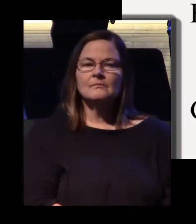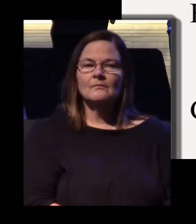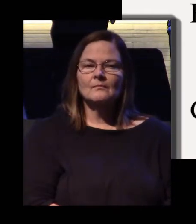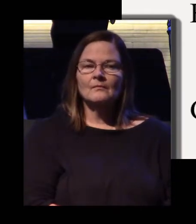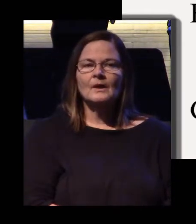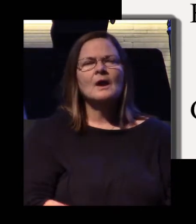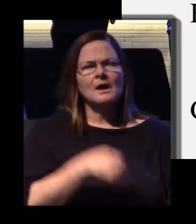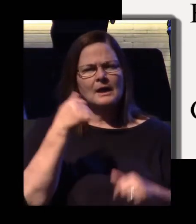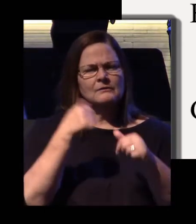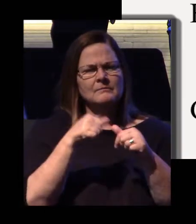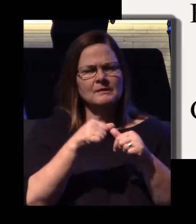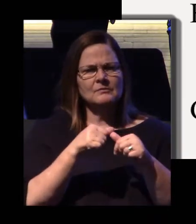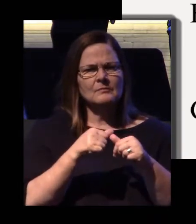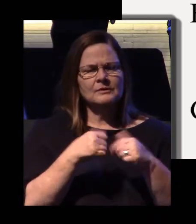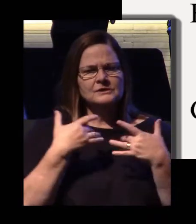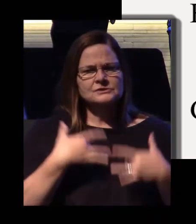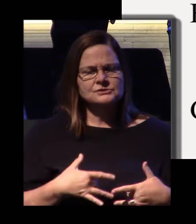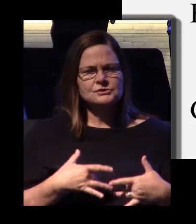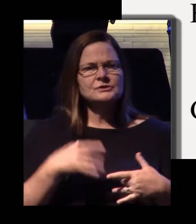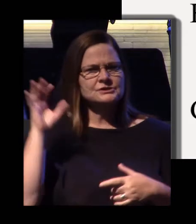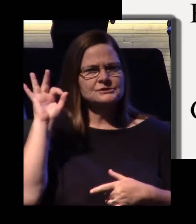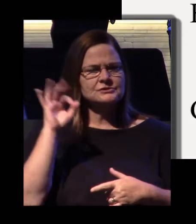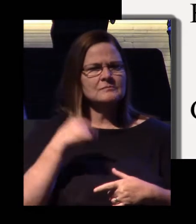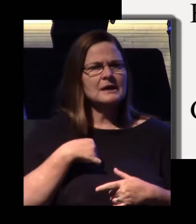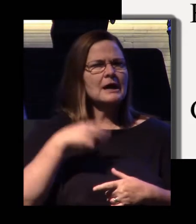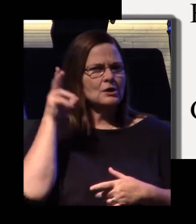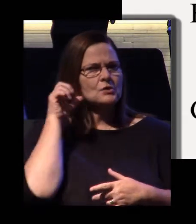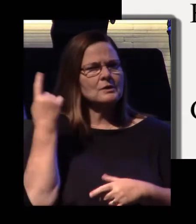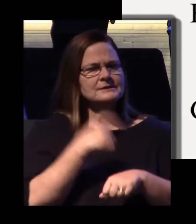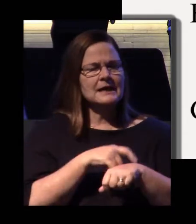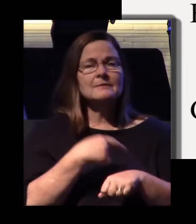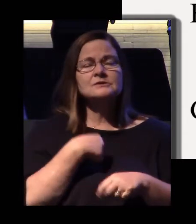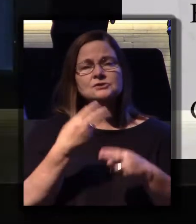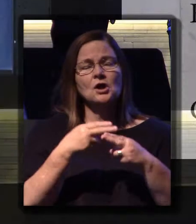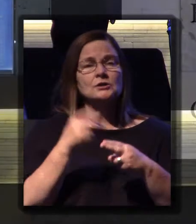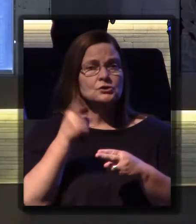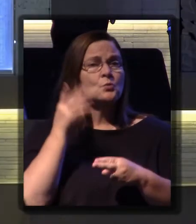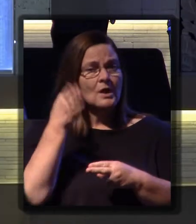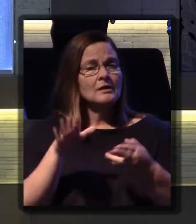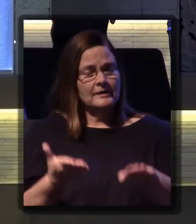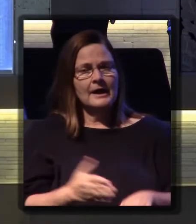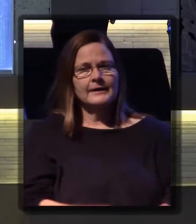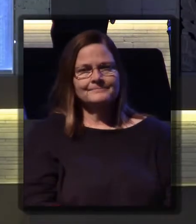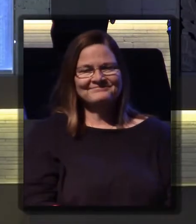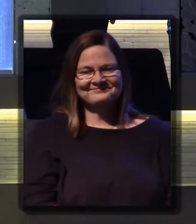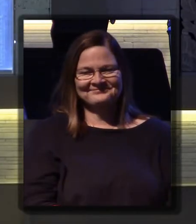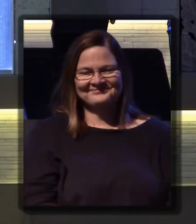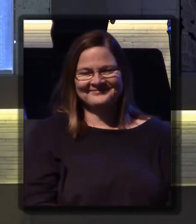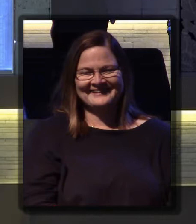It doesn't get much clearer. I'm reminded of a pretty discouraging sermon I once heard. It was called, You're Gonna